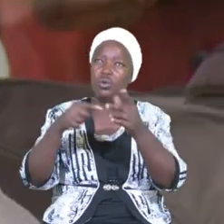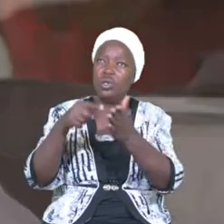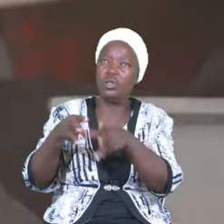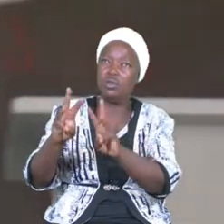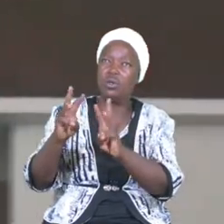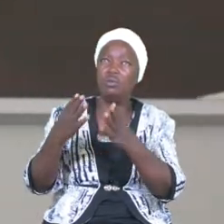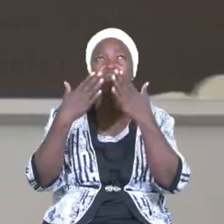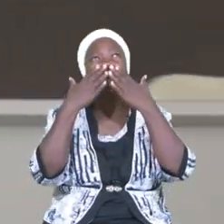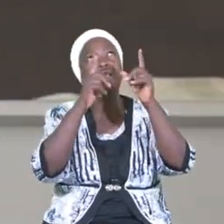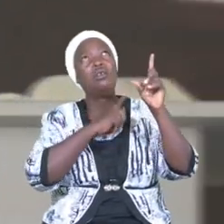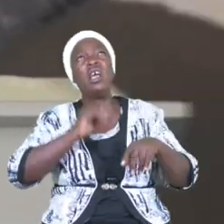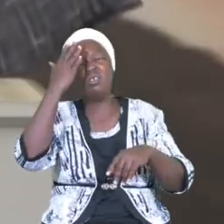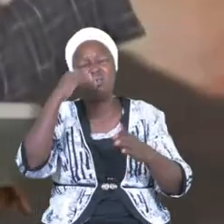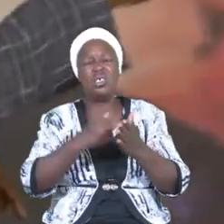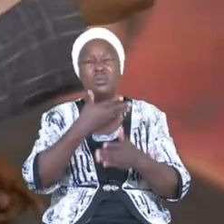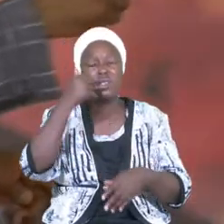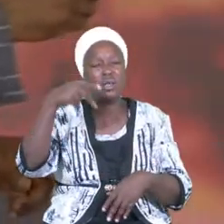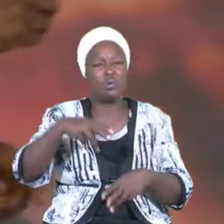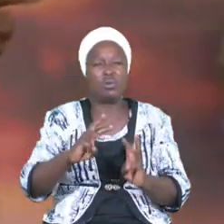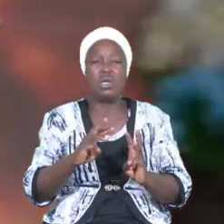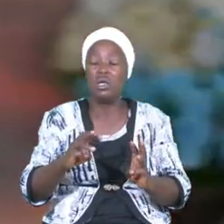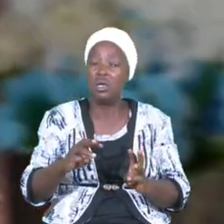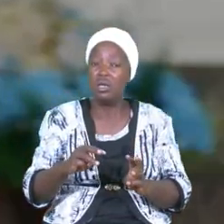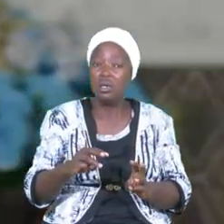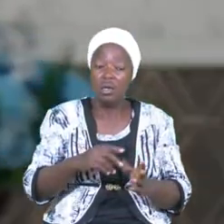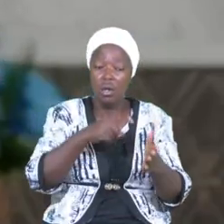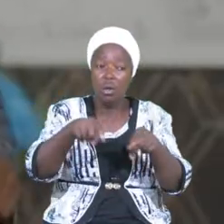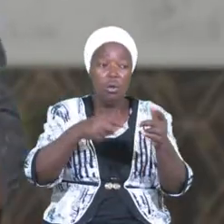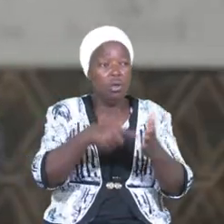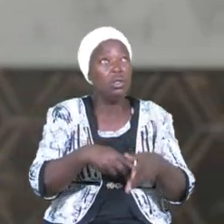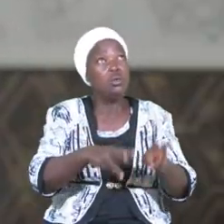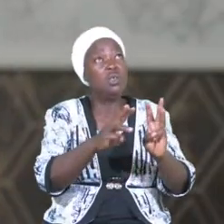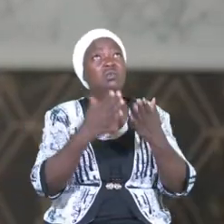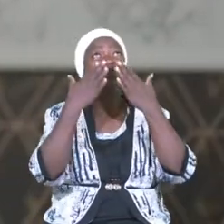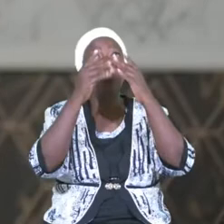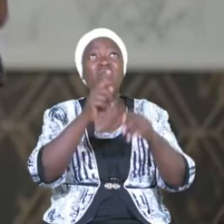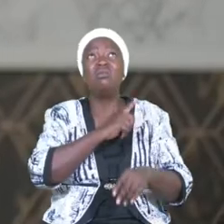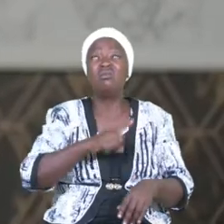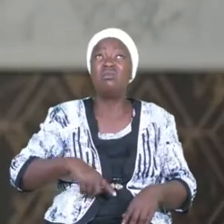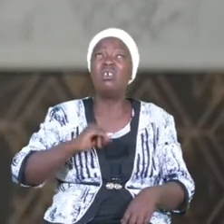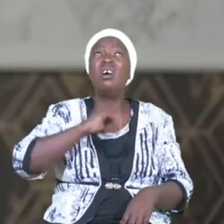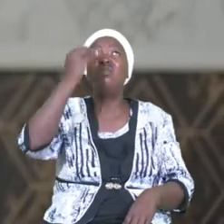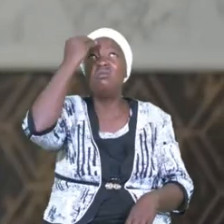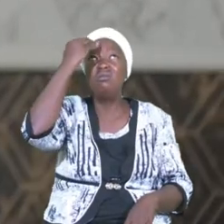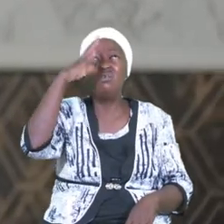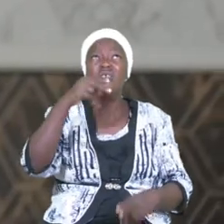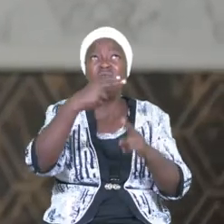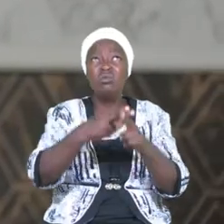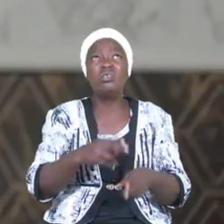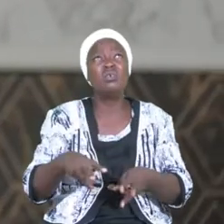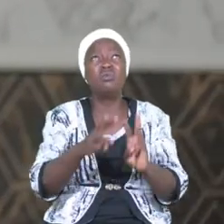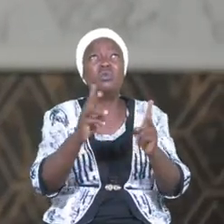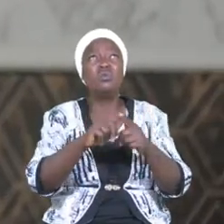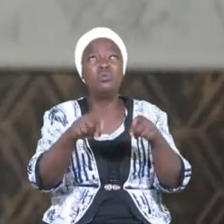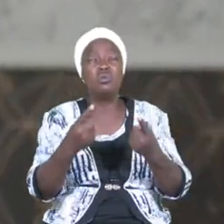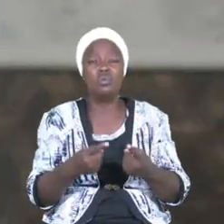way. Go this way. Thank you, Lord. I know a shorter route.